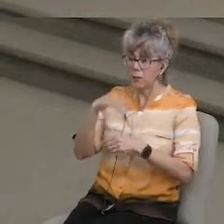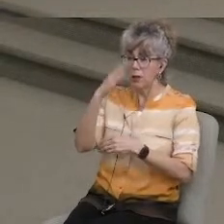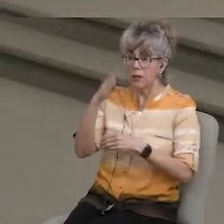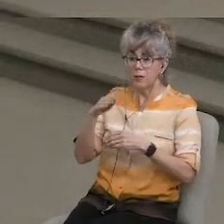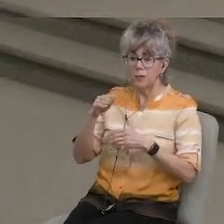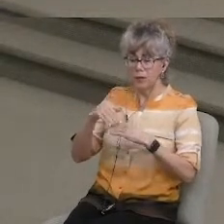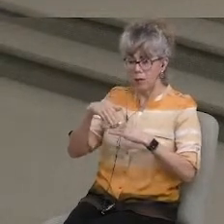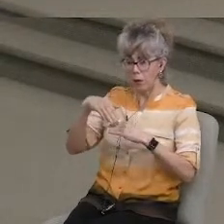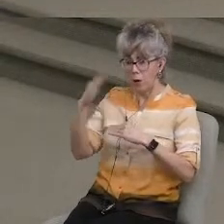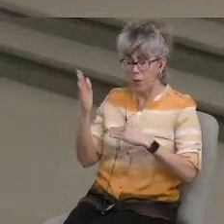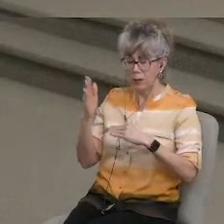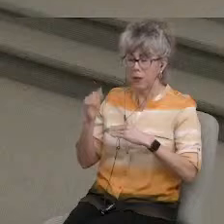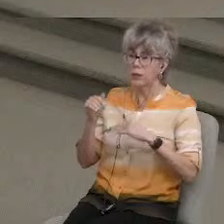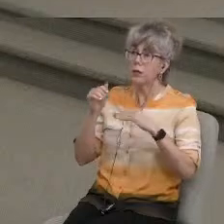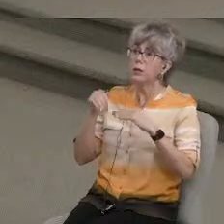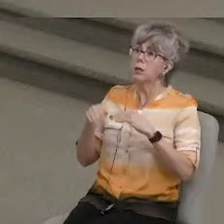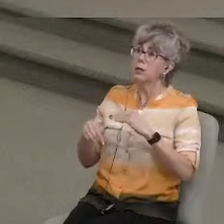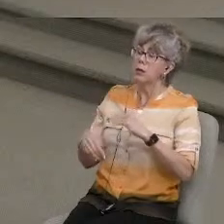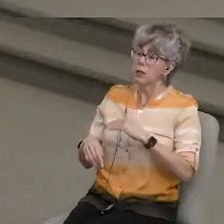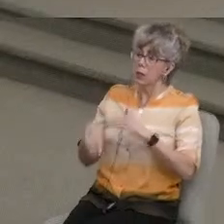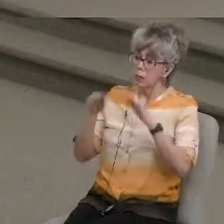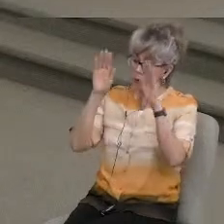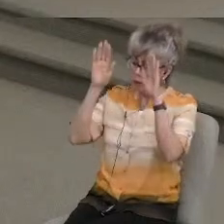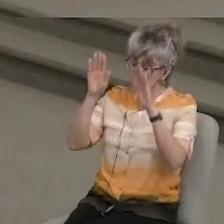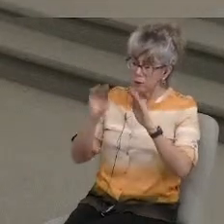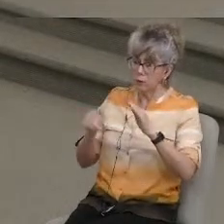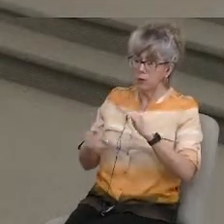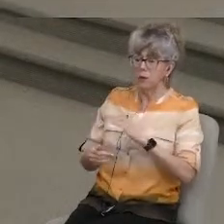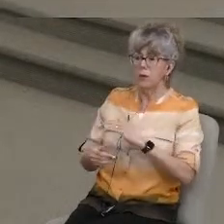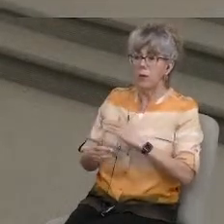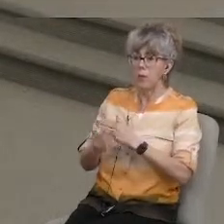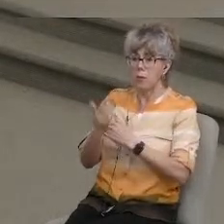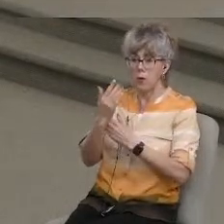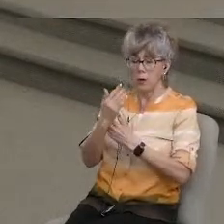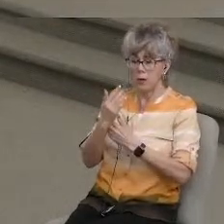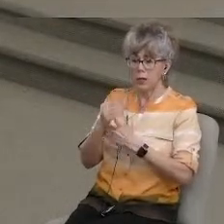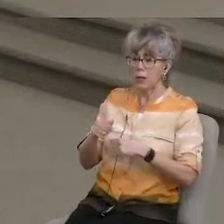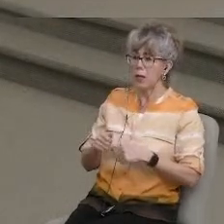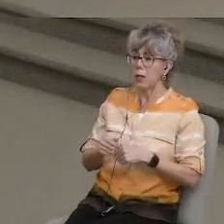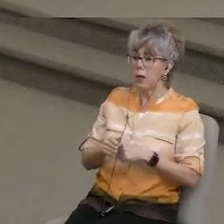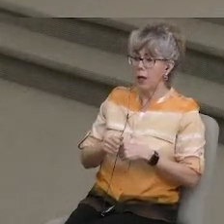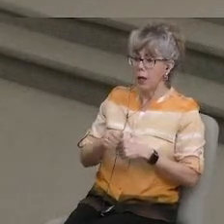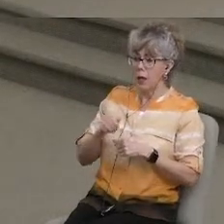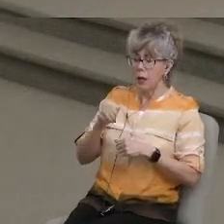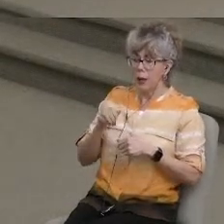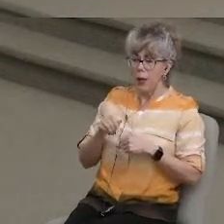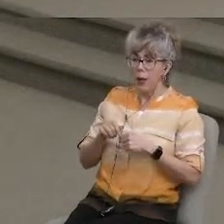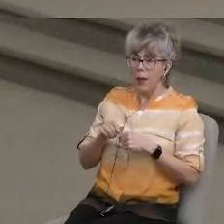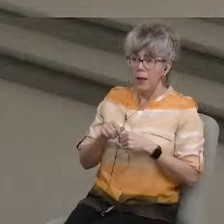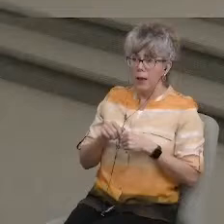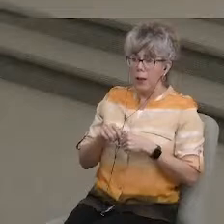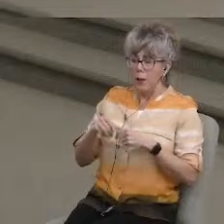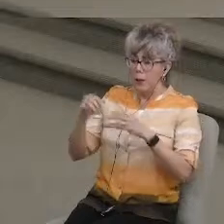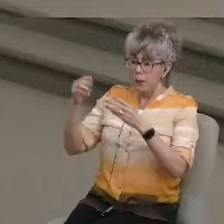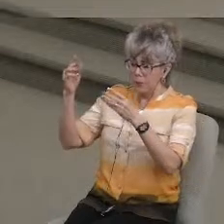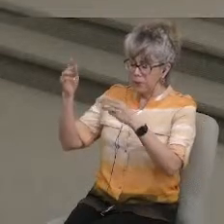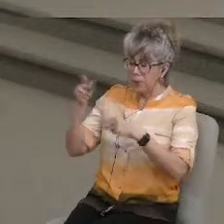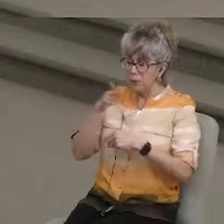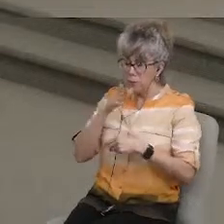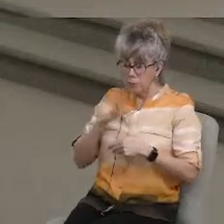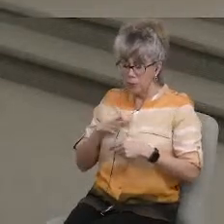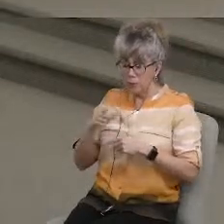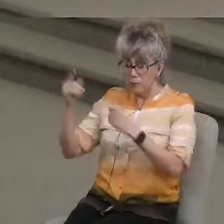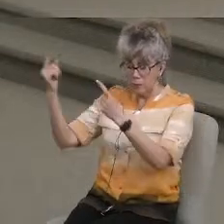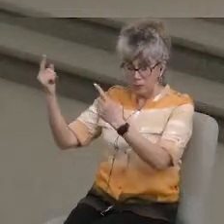So on a Sunday morning, when the Sabbath was over, Mary Magdalene, Mary the mother of James, and Salome brought spices that